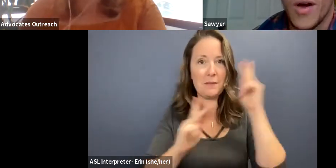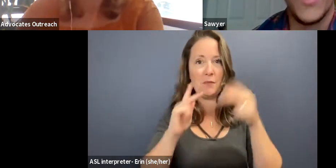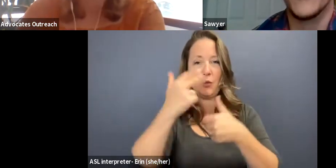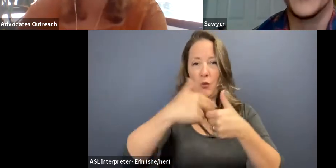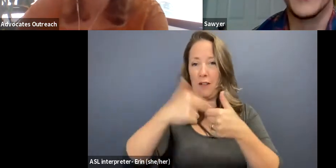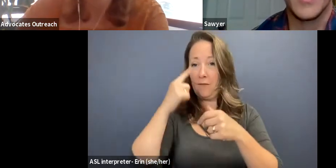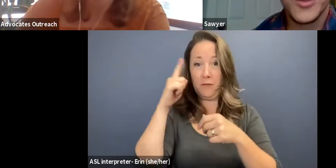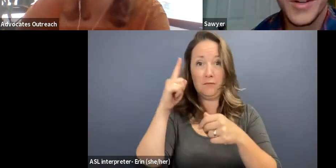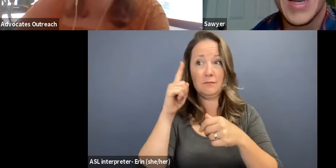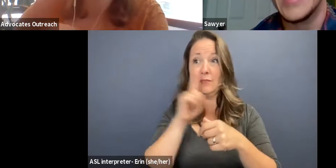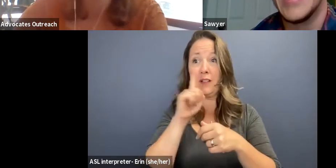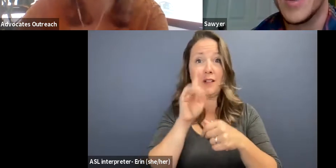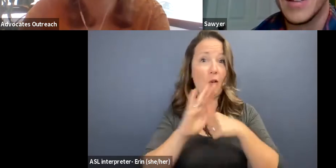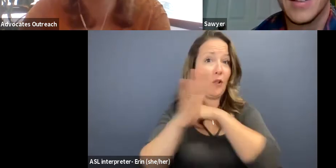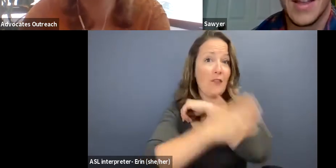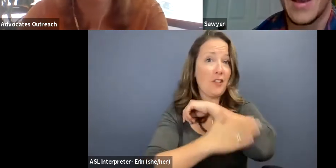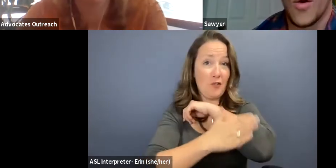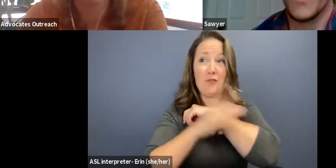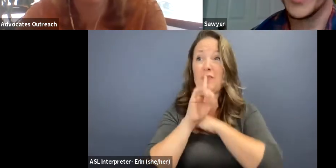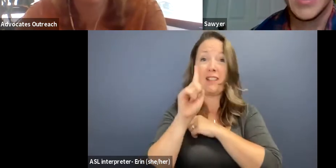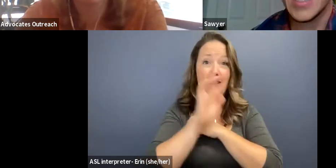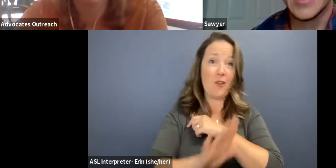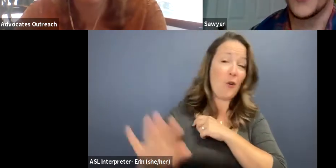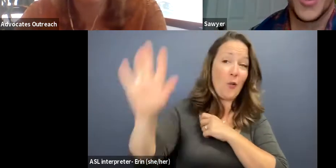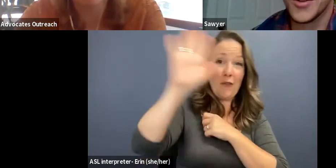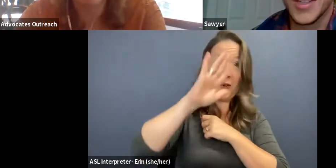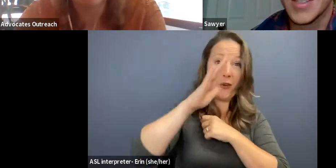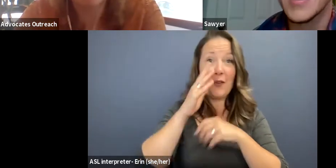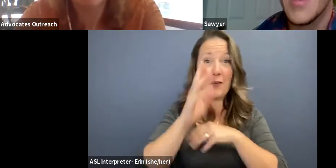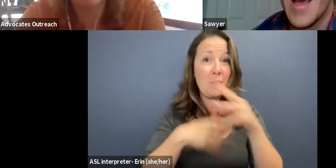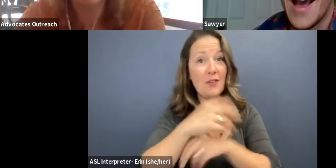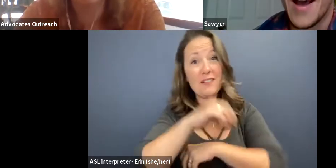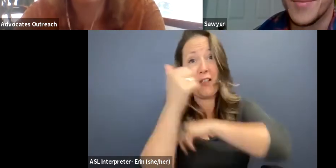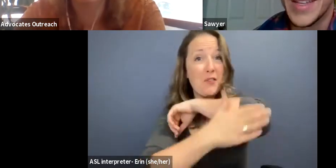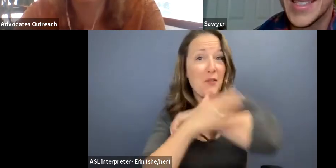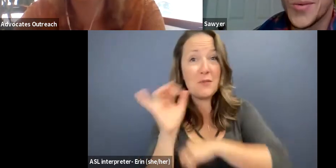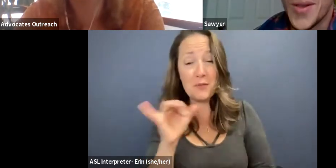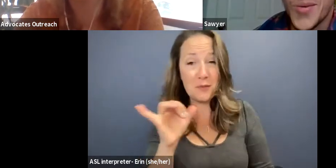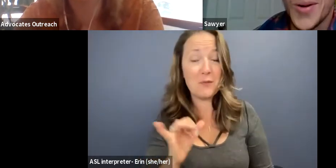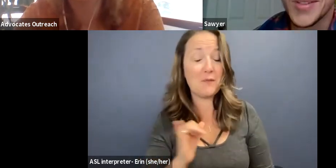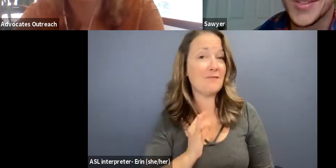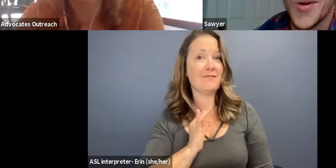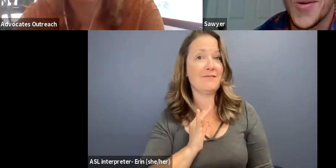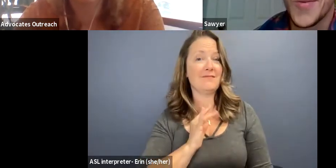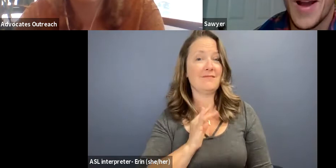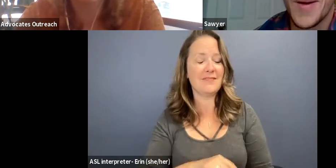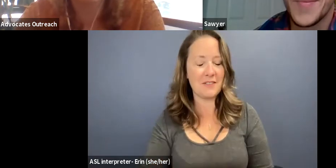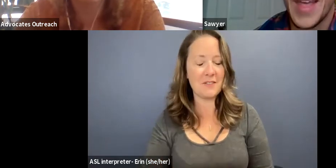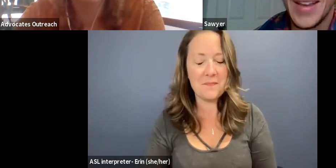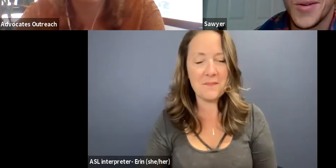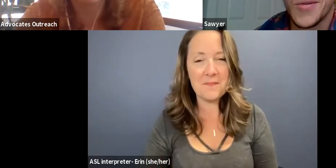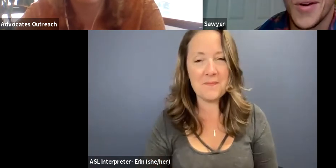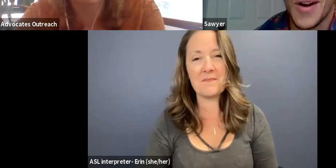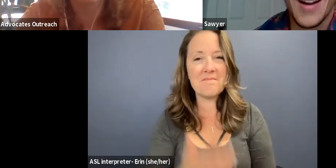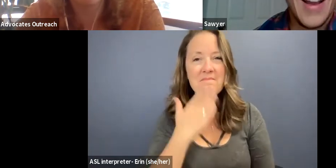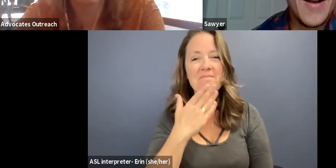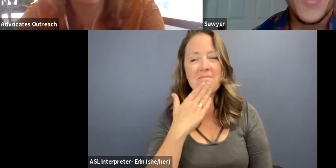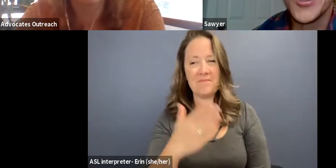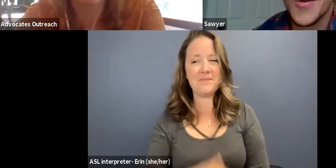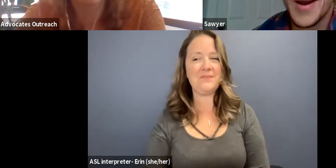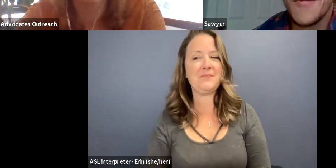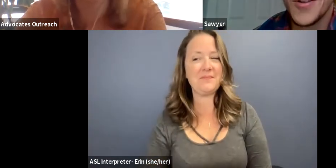y'all are as sexuality educators for children. Women's Advocates uses a two-generation approach to safety and